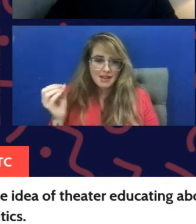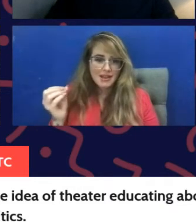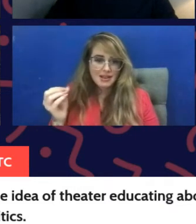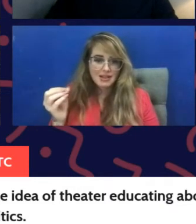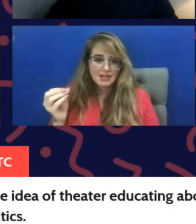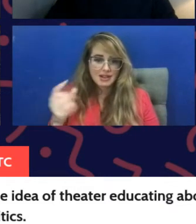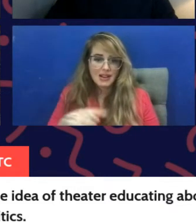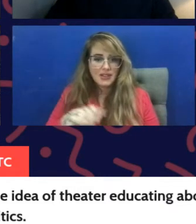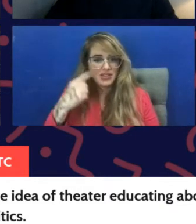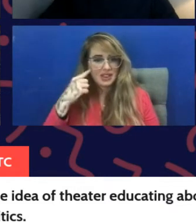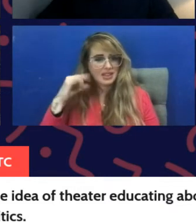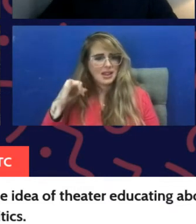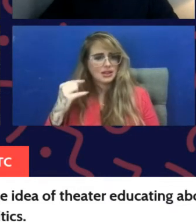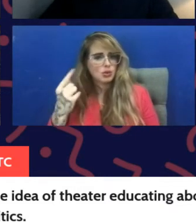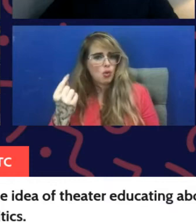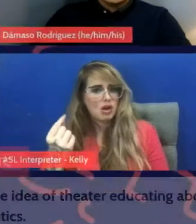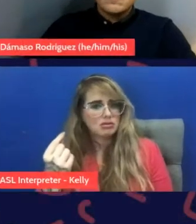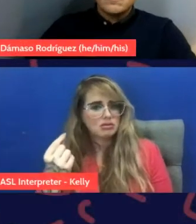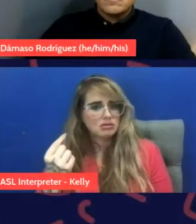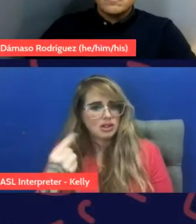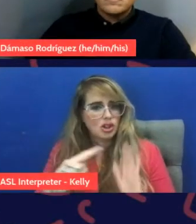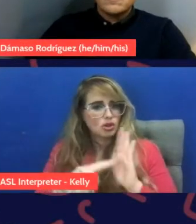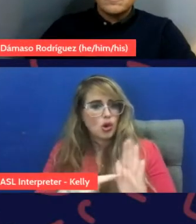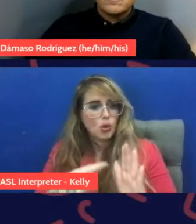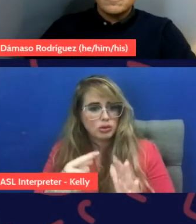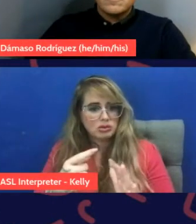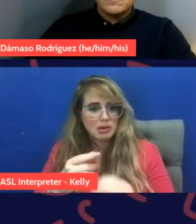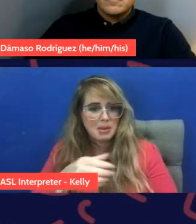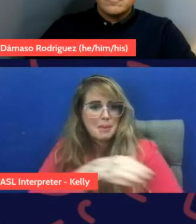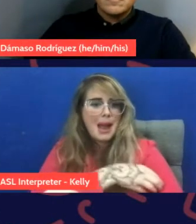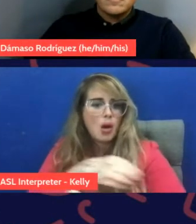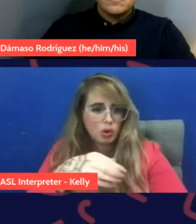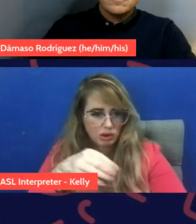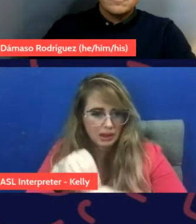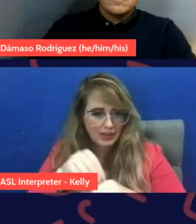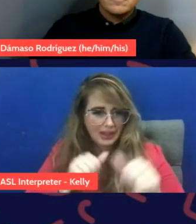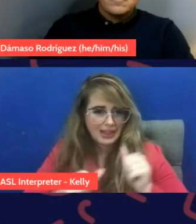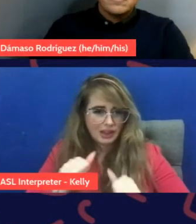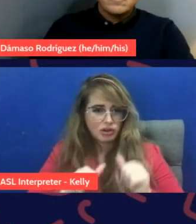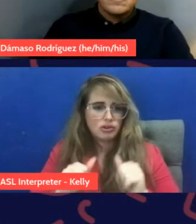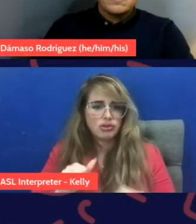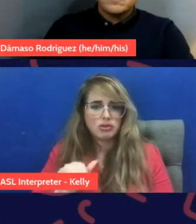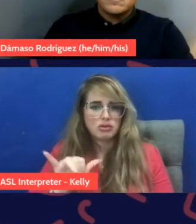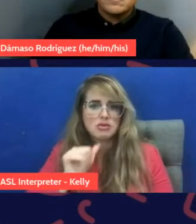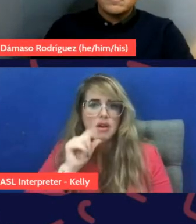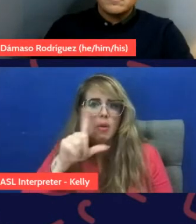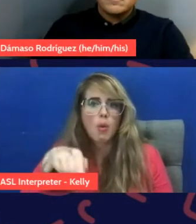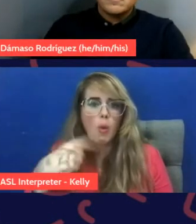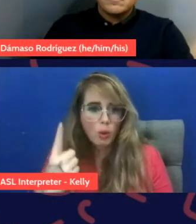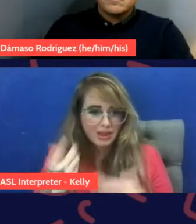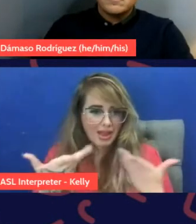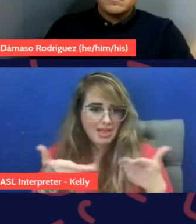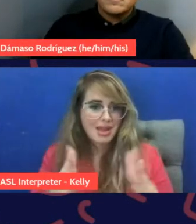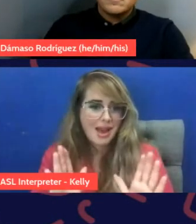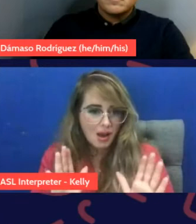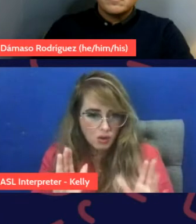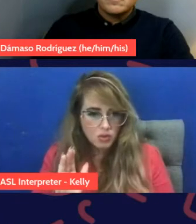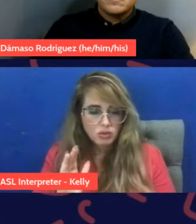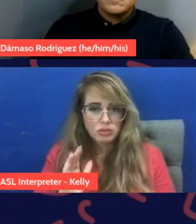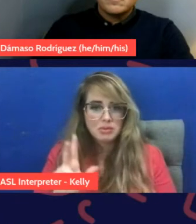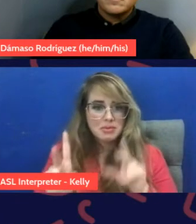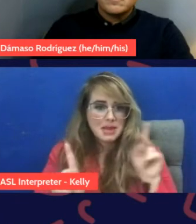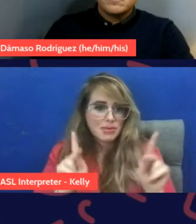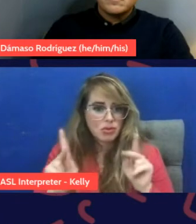and I think that's what I think the power of theater can do, is that it not only allows story of people